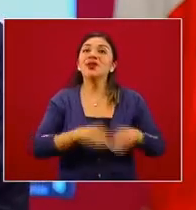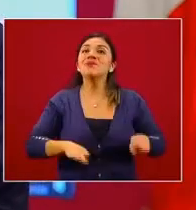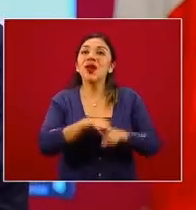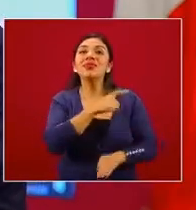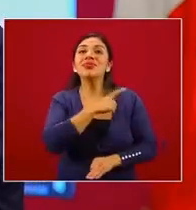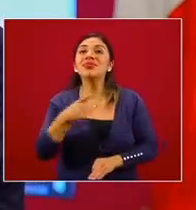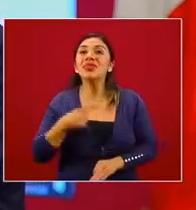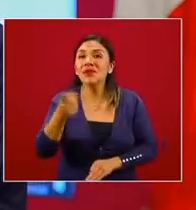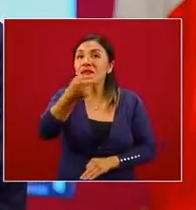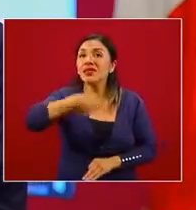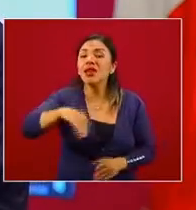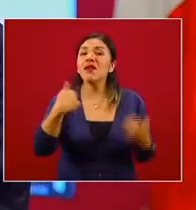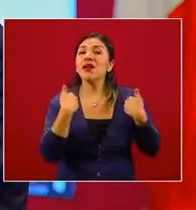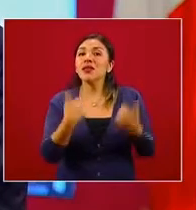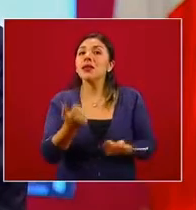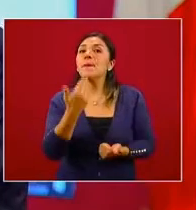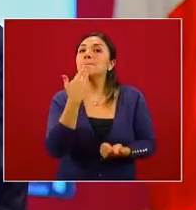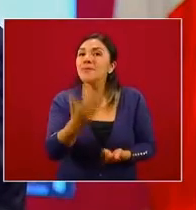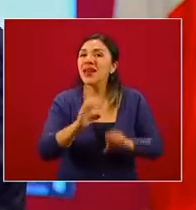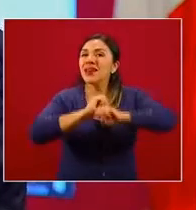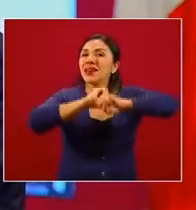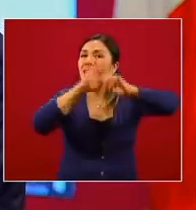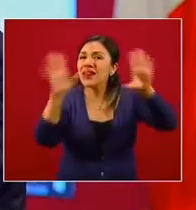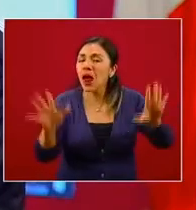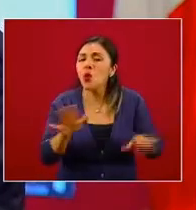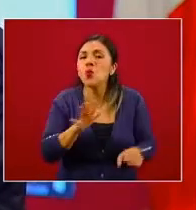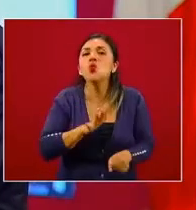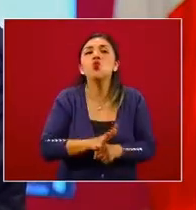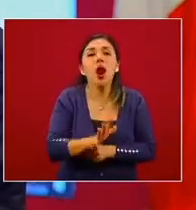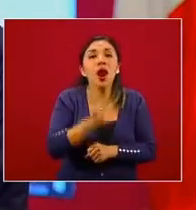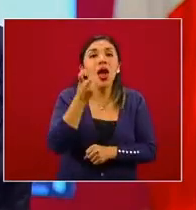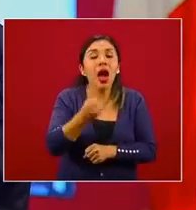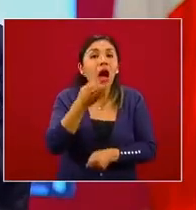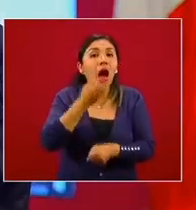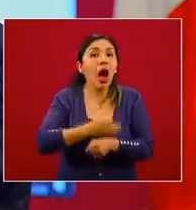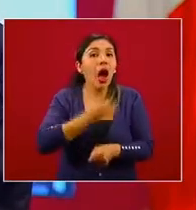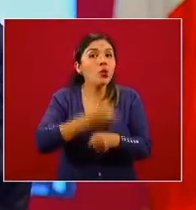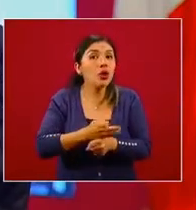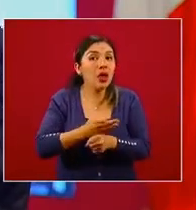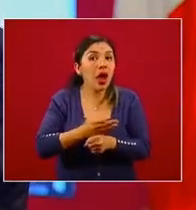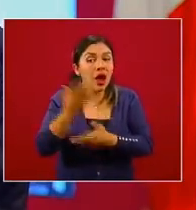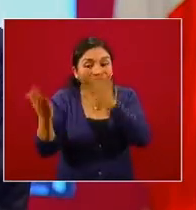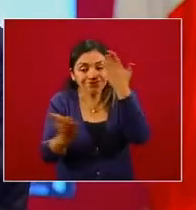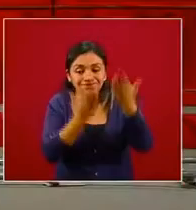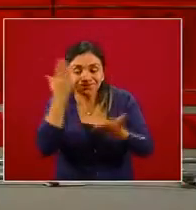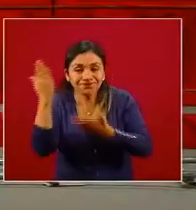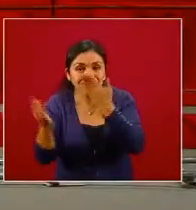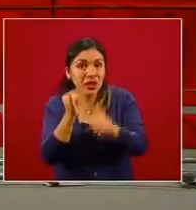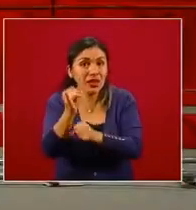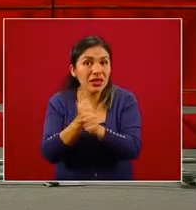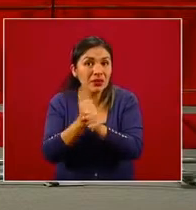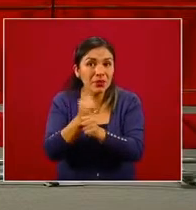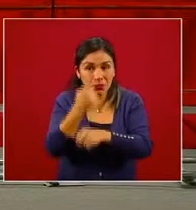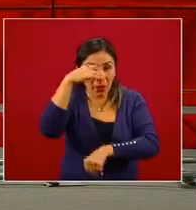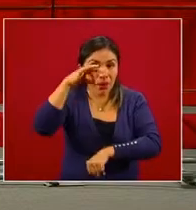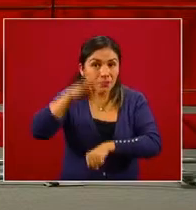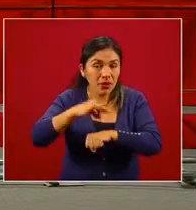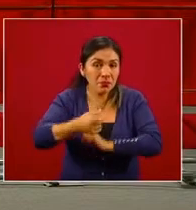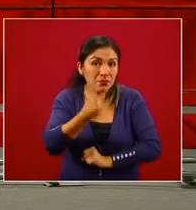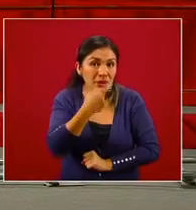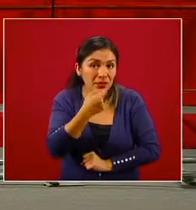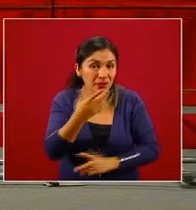let me tell you how important it is for people to understand how these types of